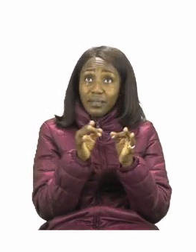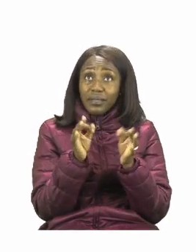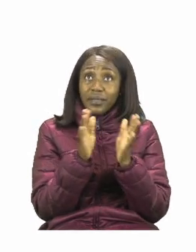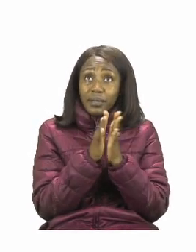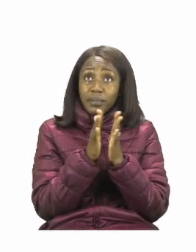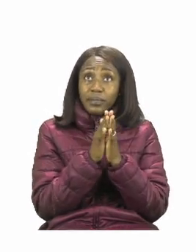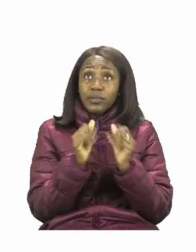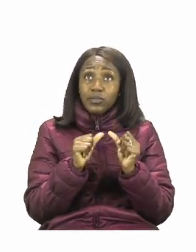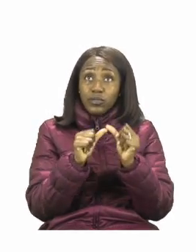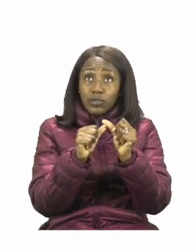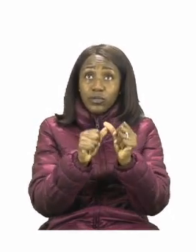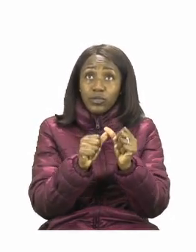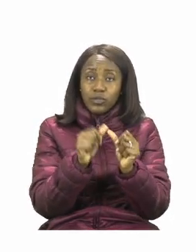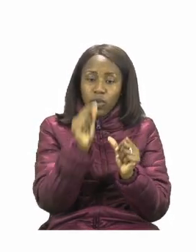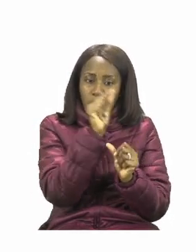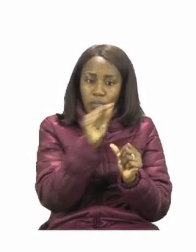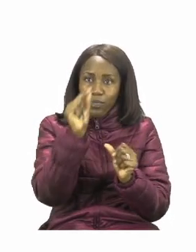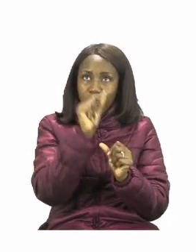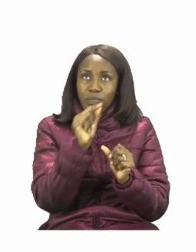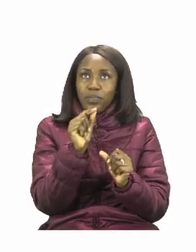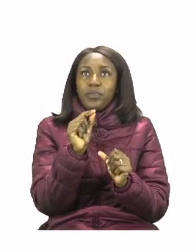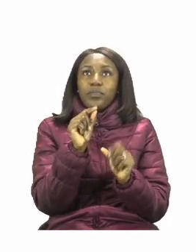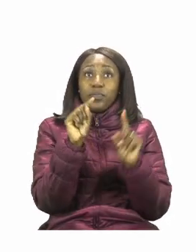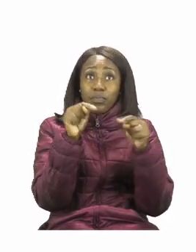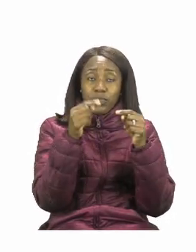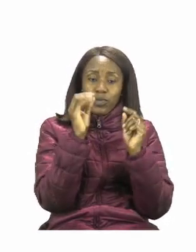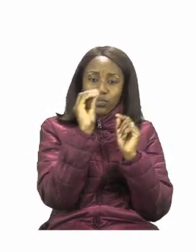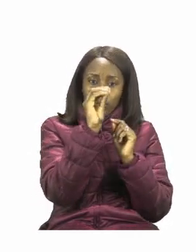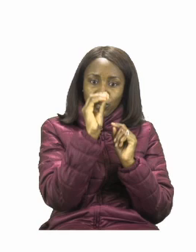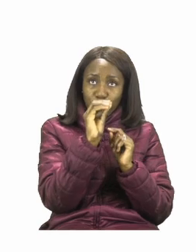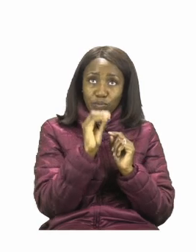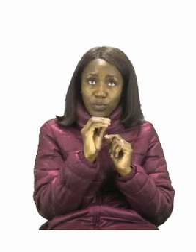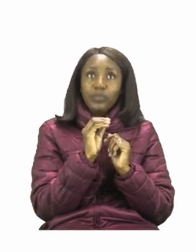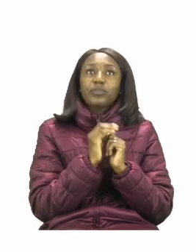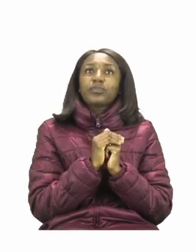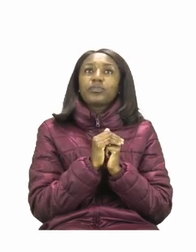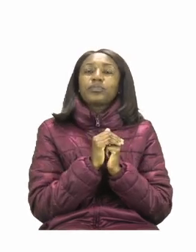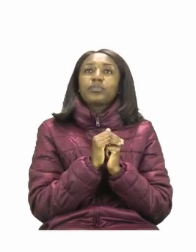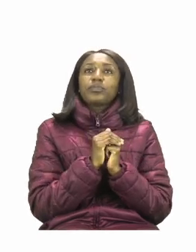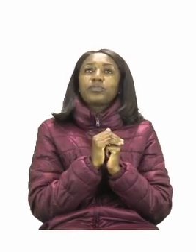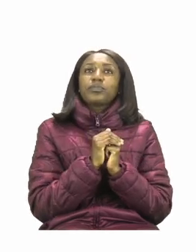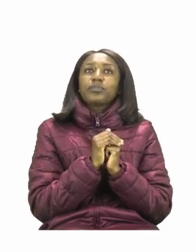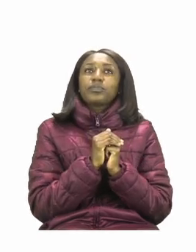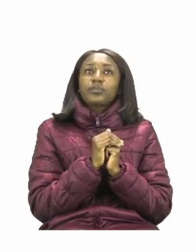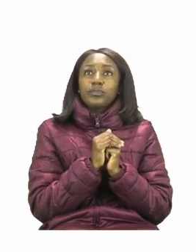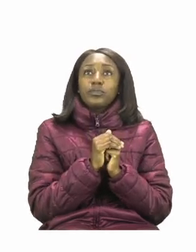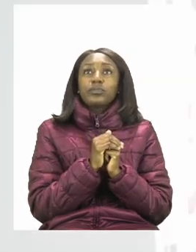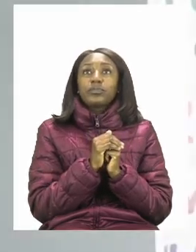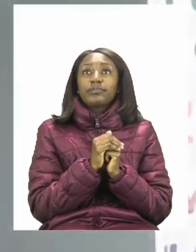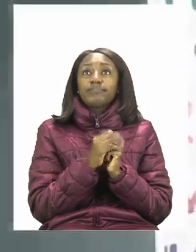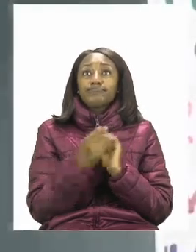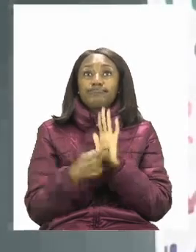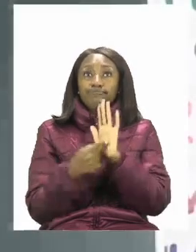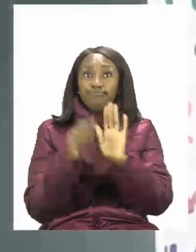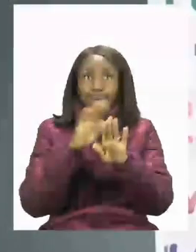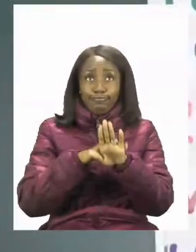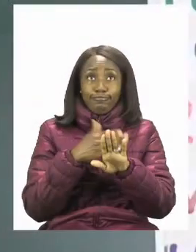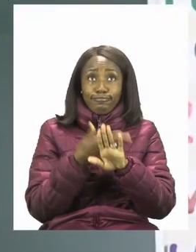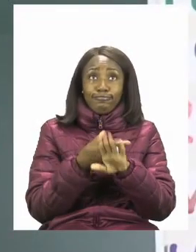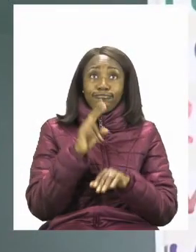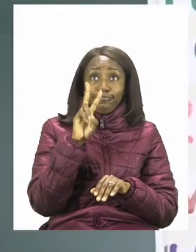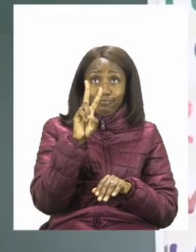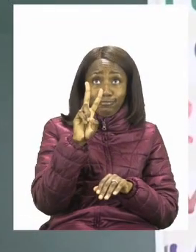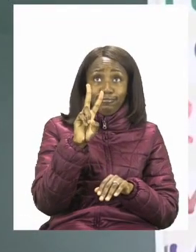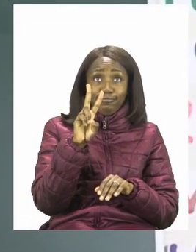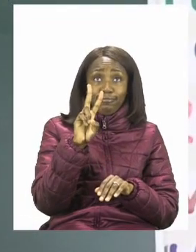the following numbers. I have written down 2 examples for you on the